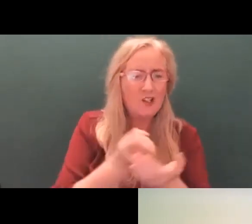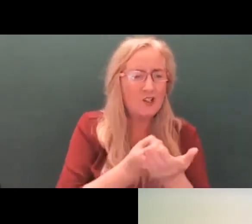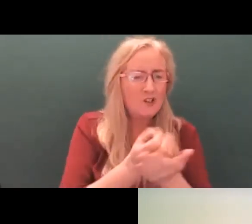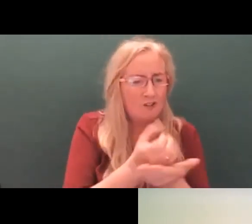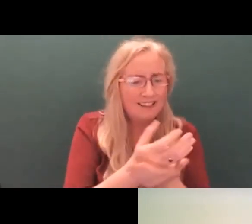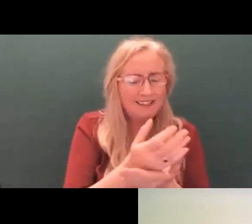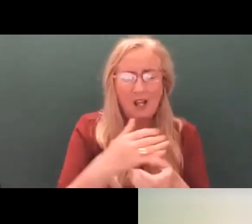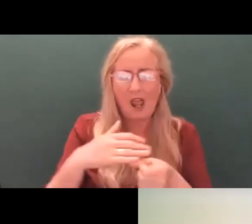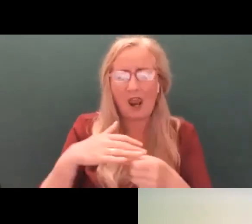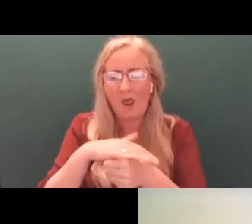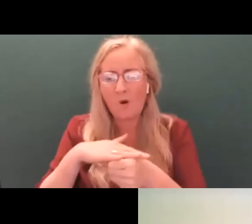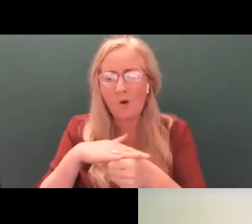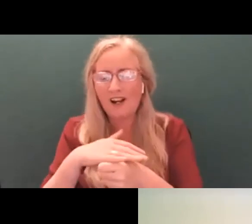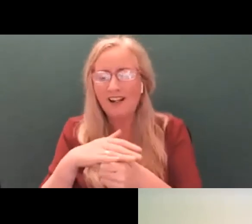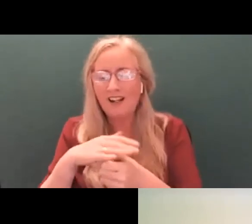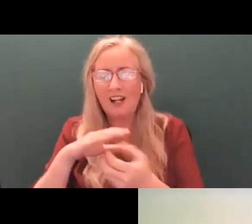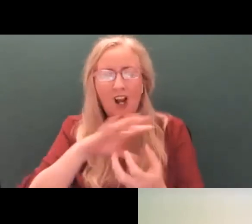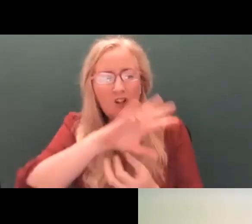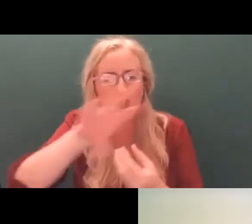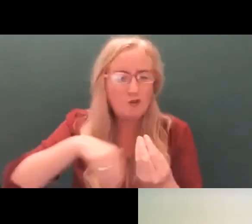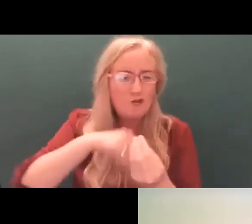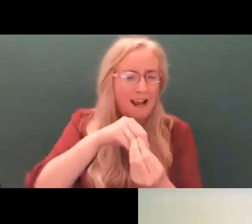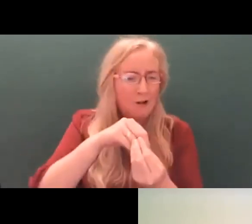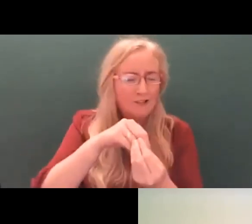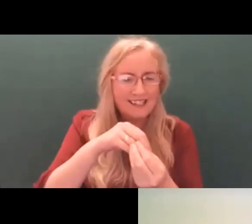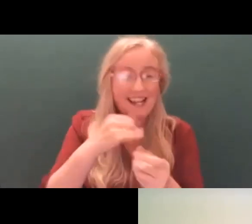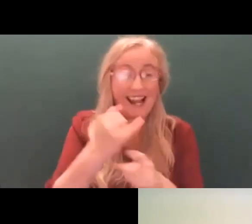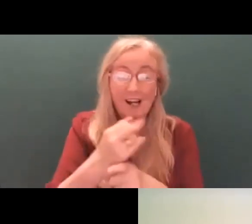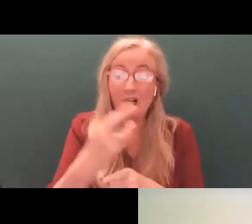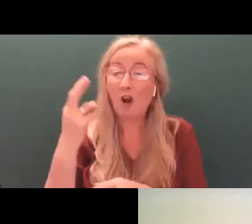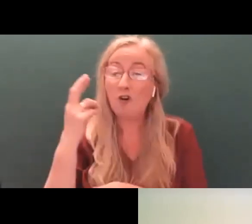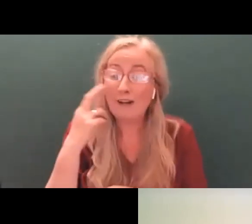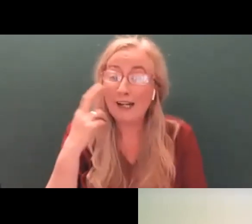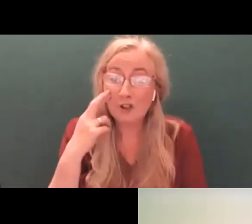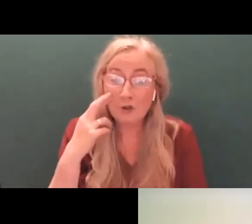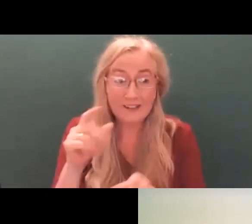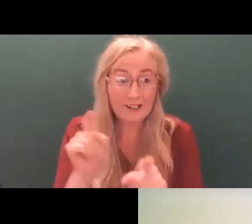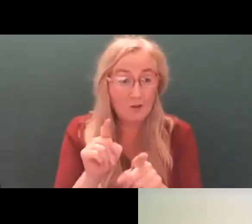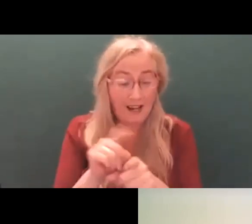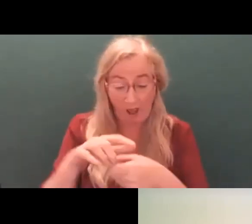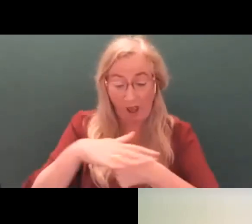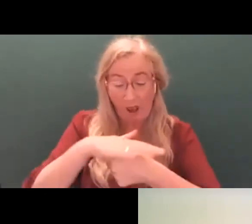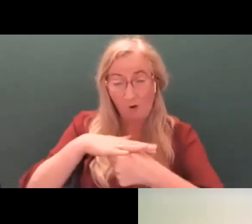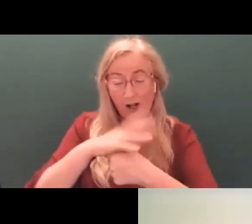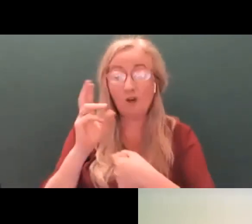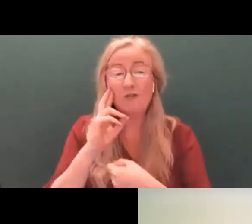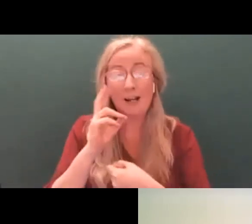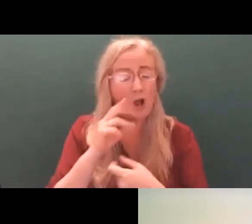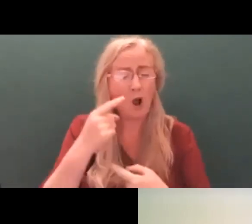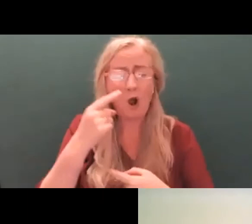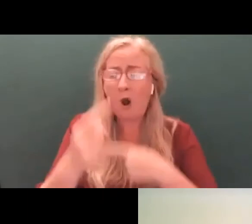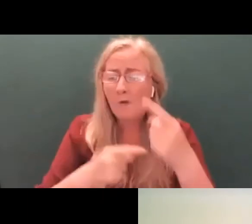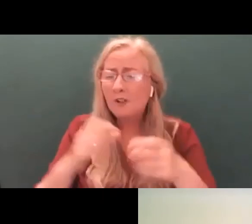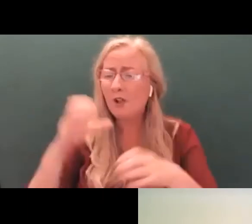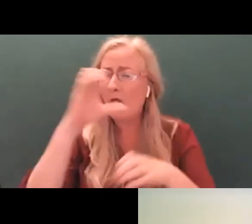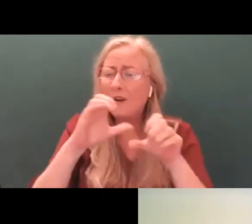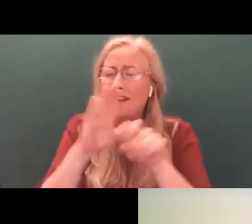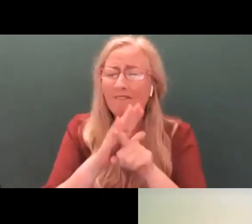the news round sections in the radio stations as well. The local radio stations are always looking for interesting